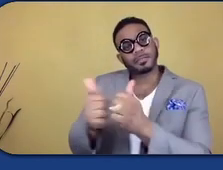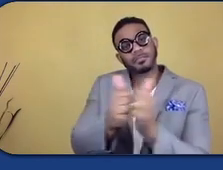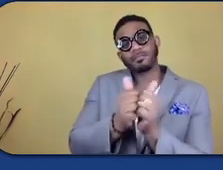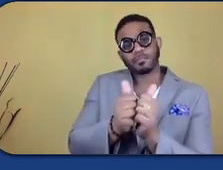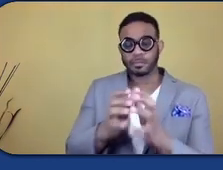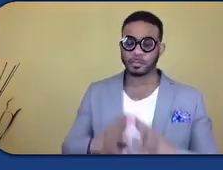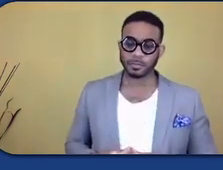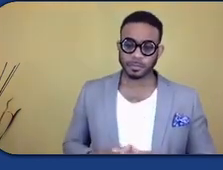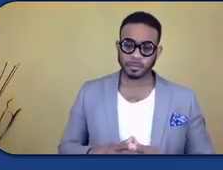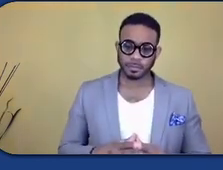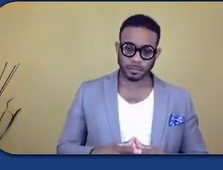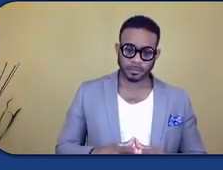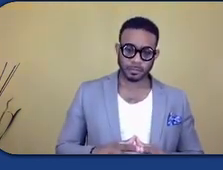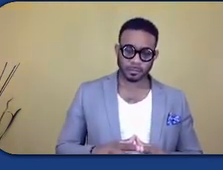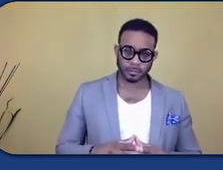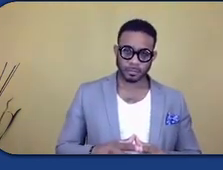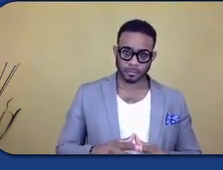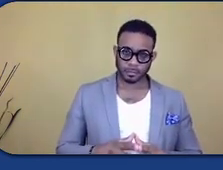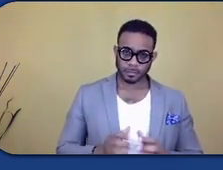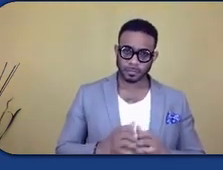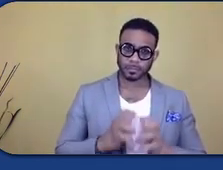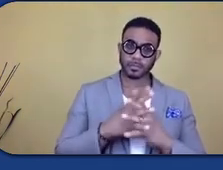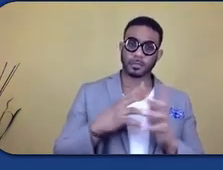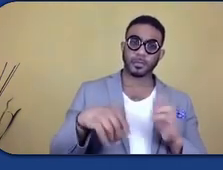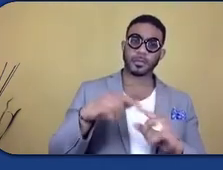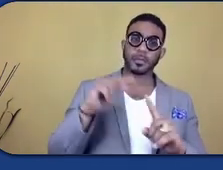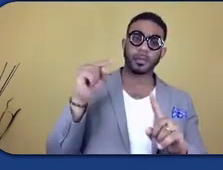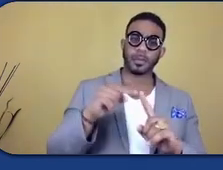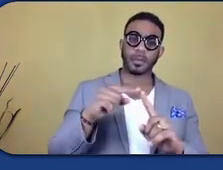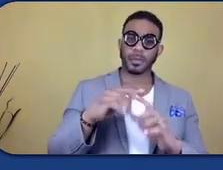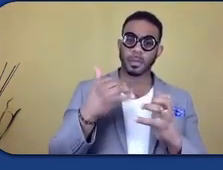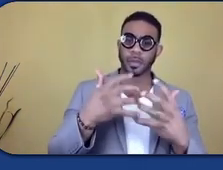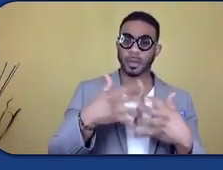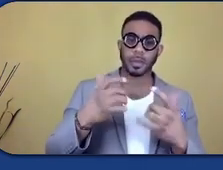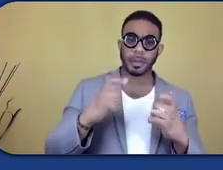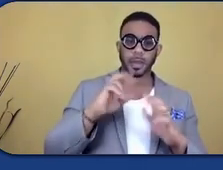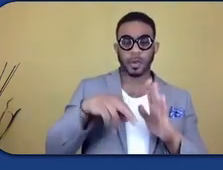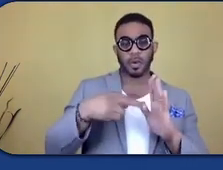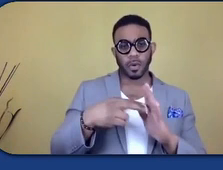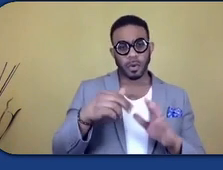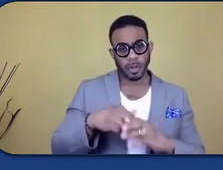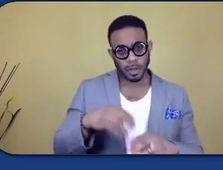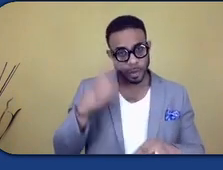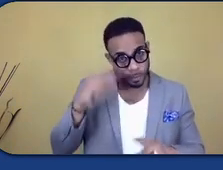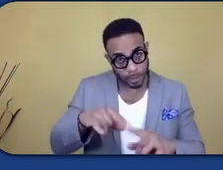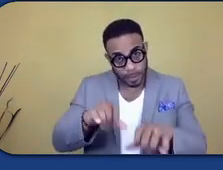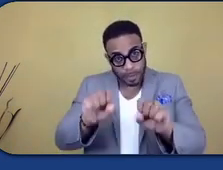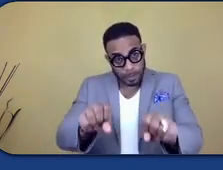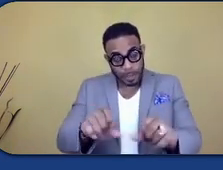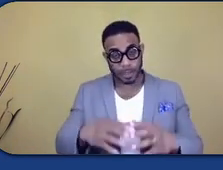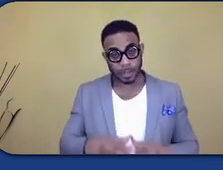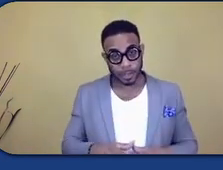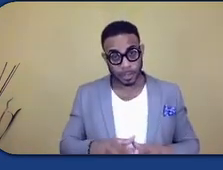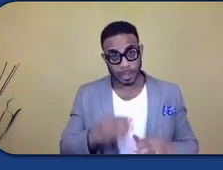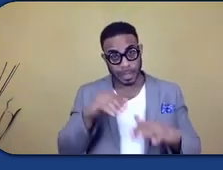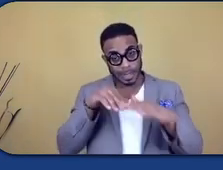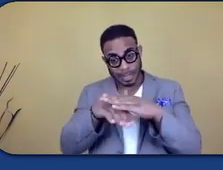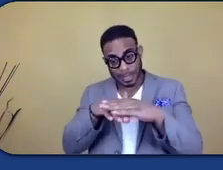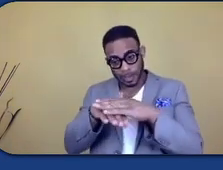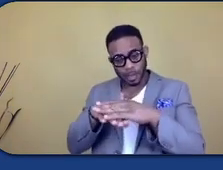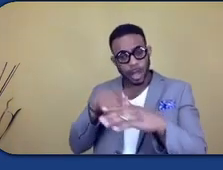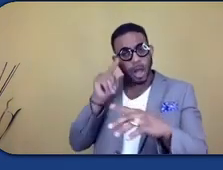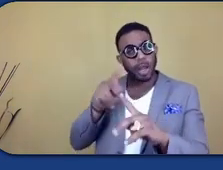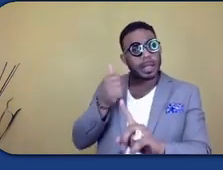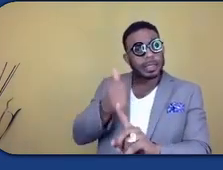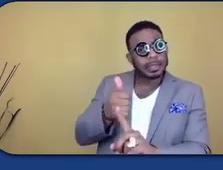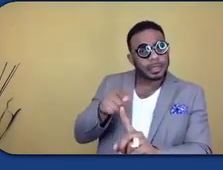create that sense of togetherness. The building as well has to play a bigger role in terms of sustainability.